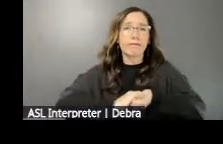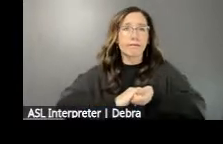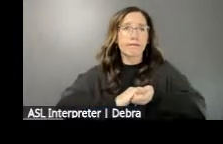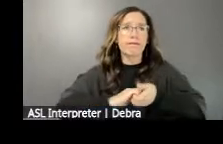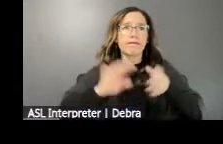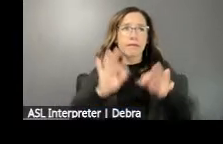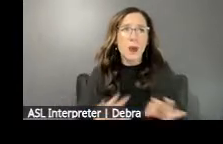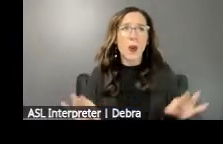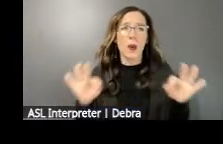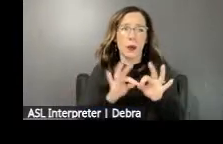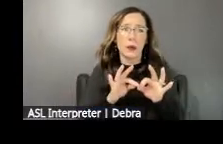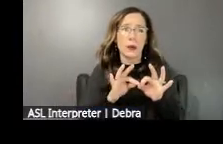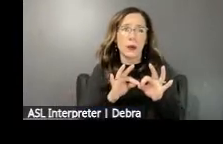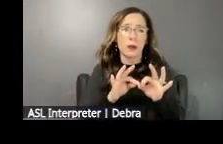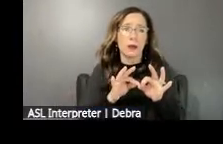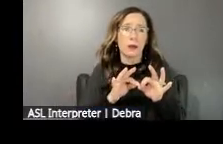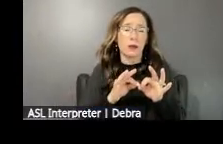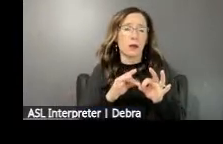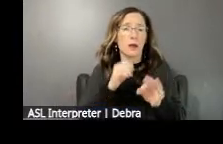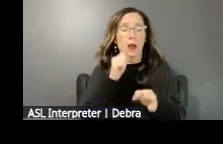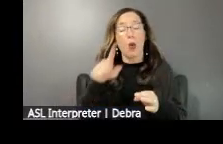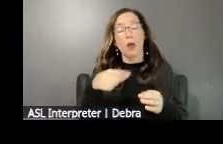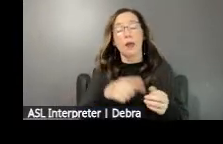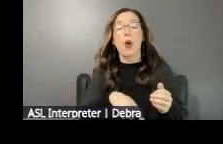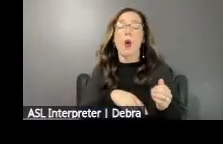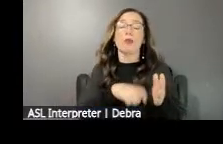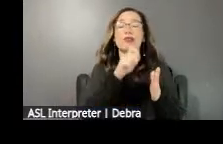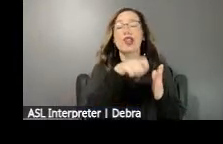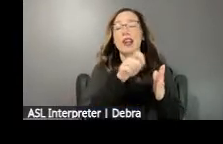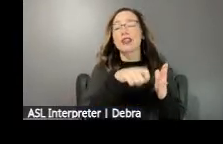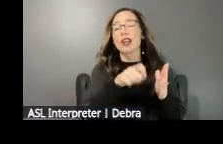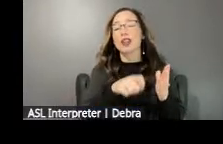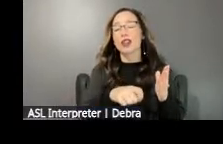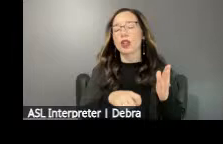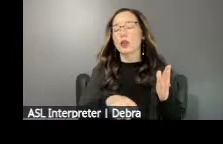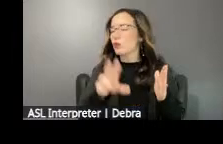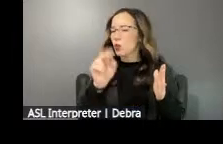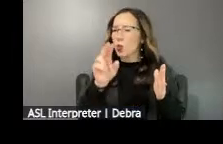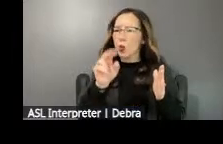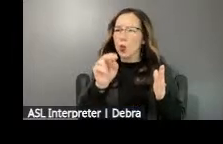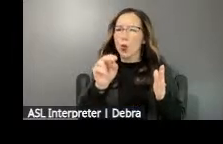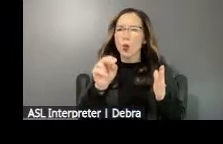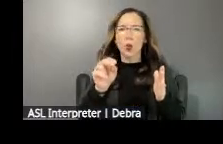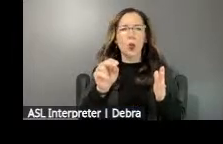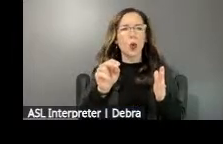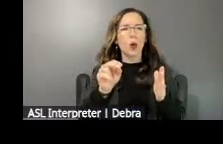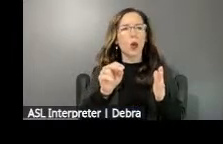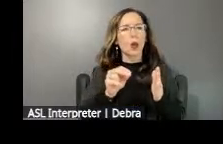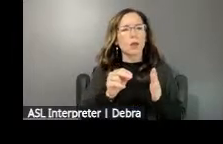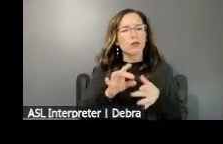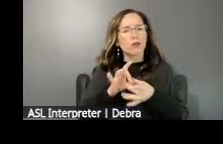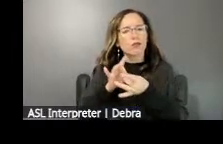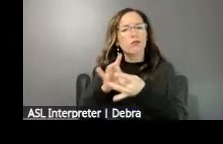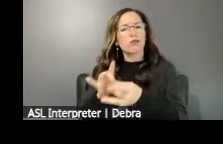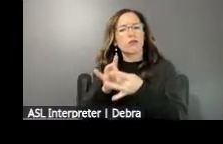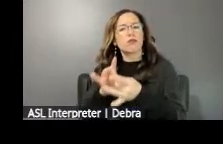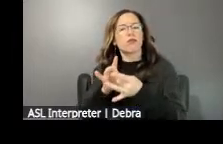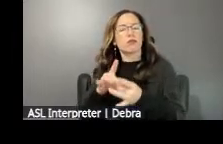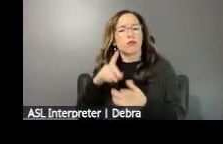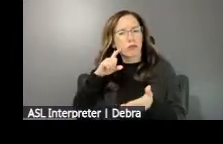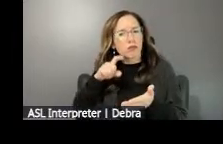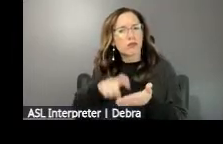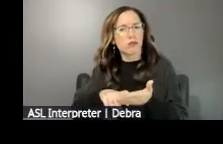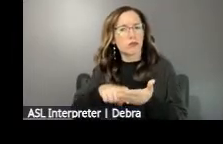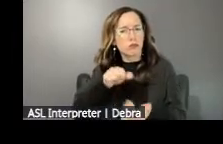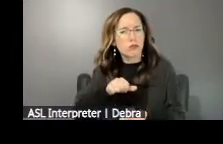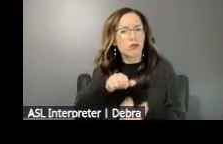essential, and that's not about box checking. Instead, it's about forging meaningful relationships that recognize and address